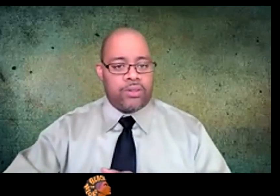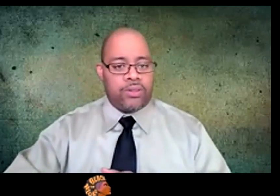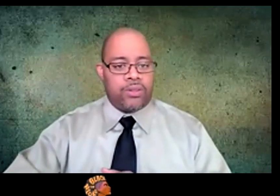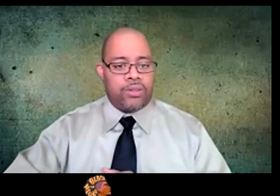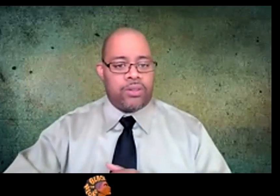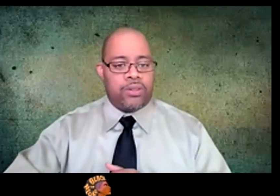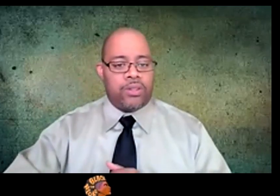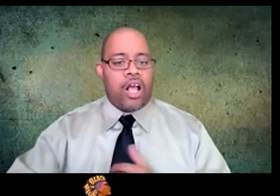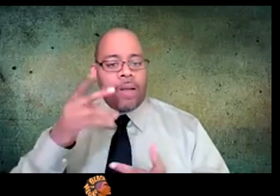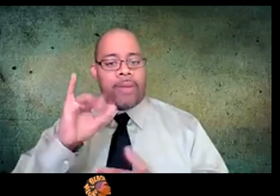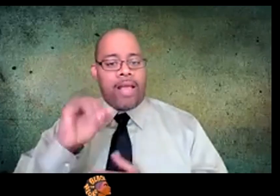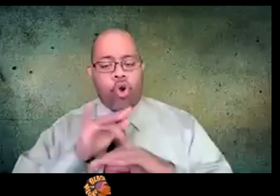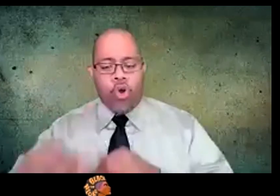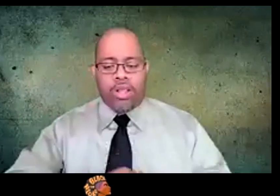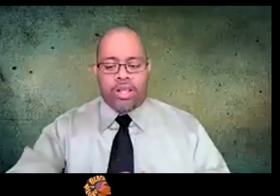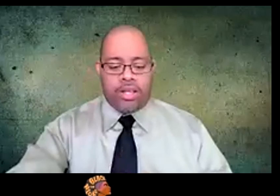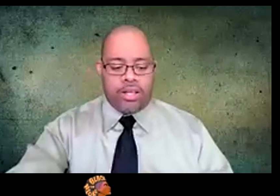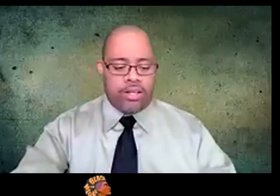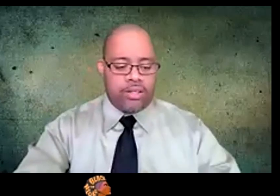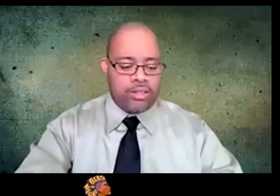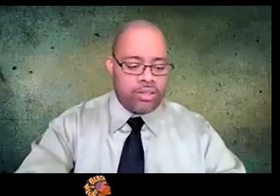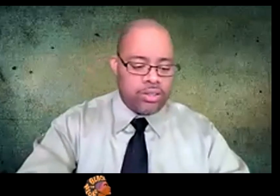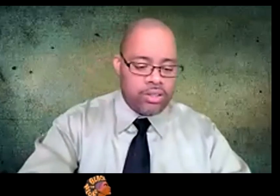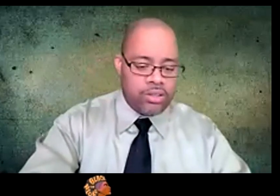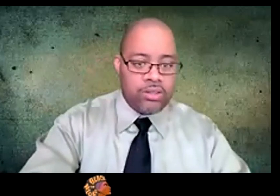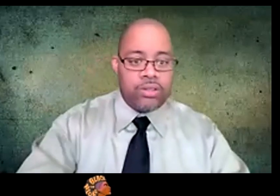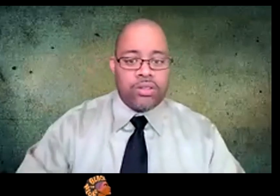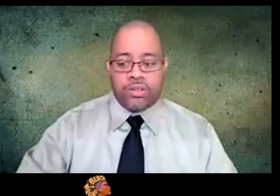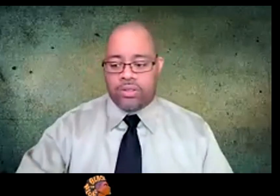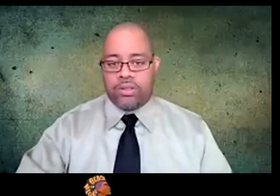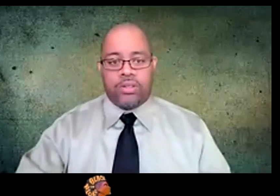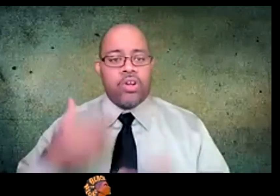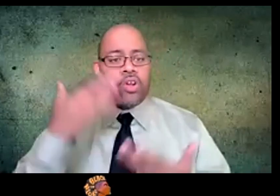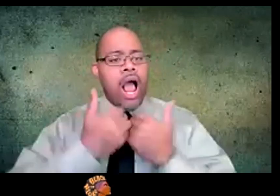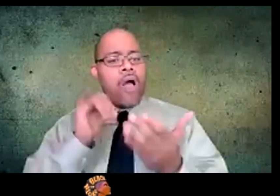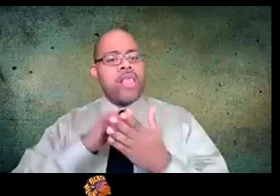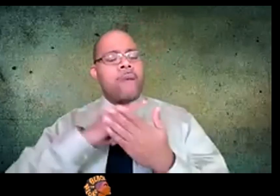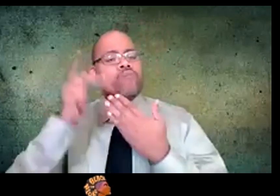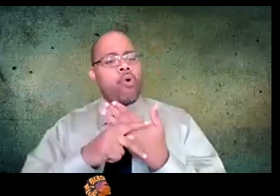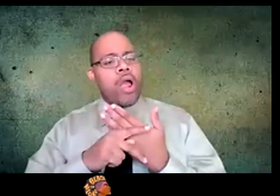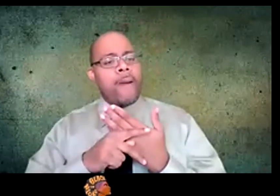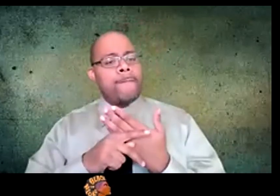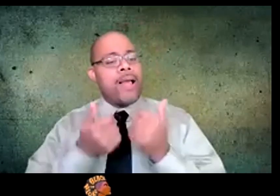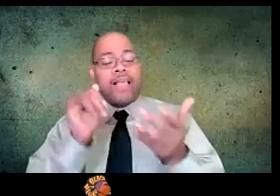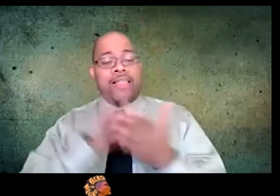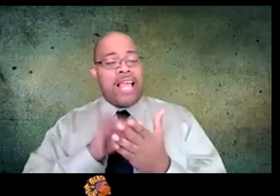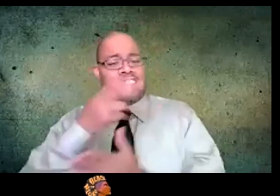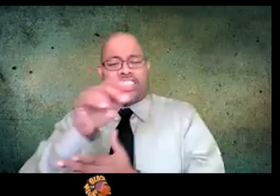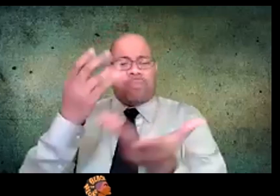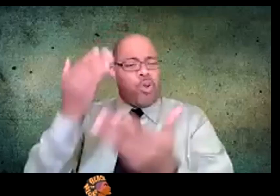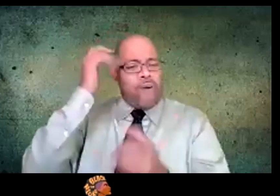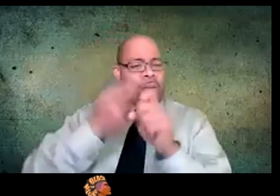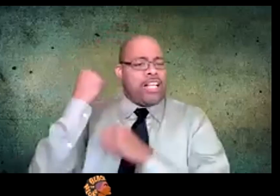BIN earlier on in the year, and we didn't know how the program, like anything, Shane, you probably know from